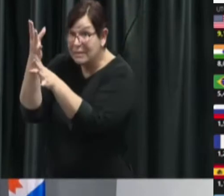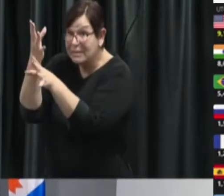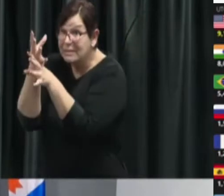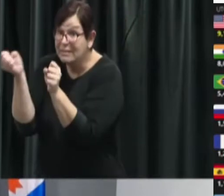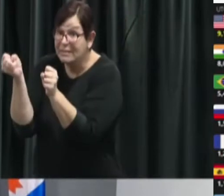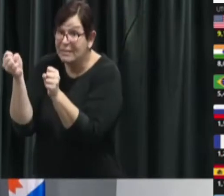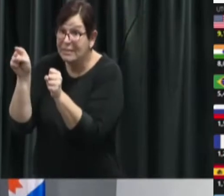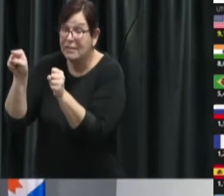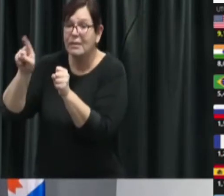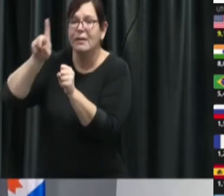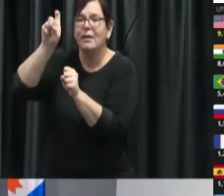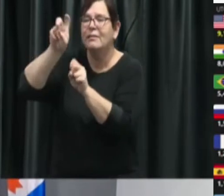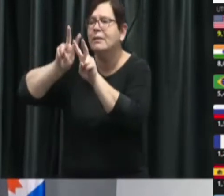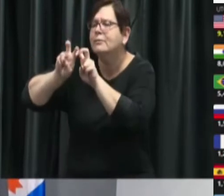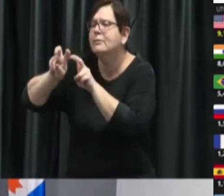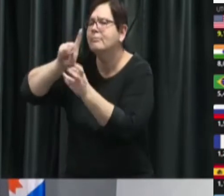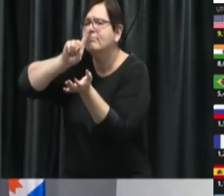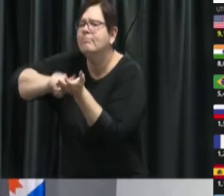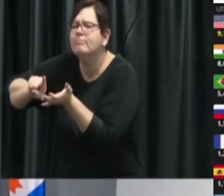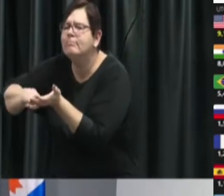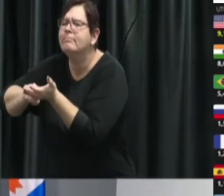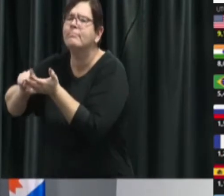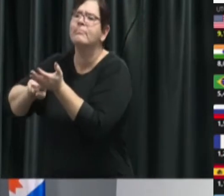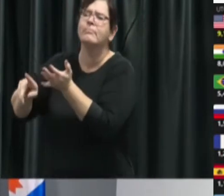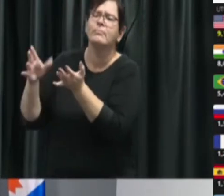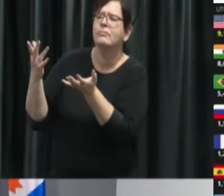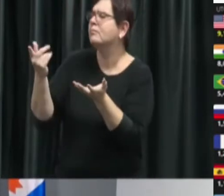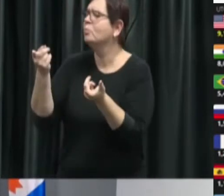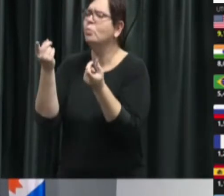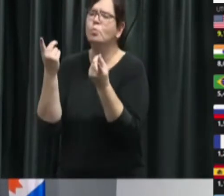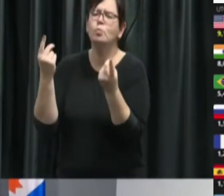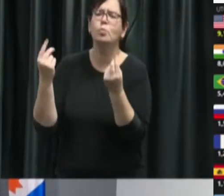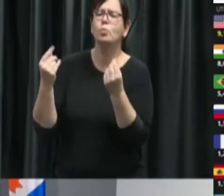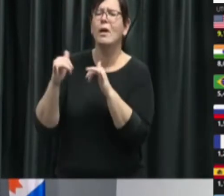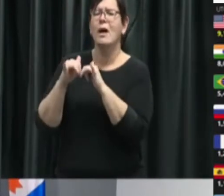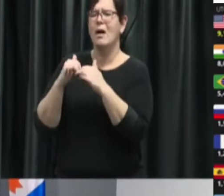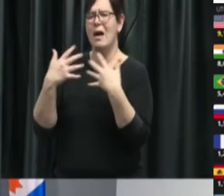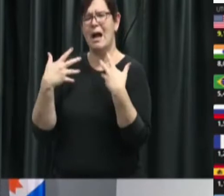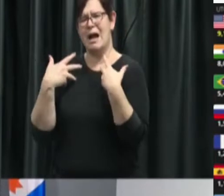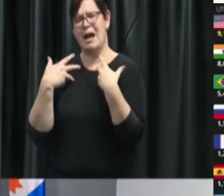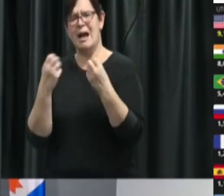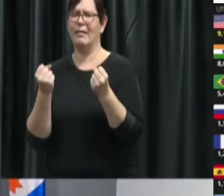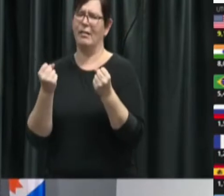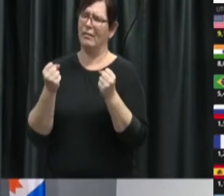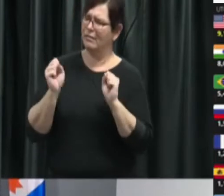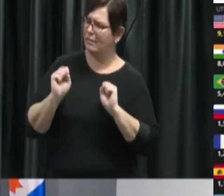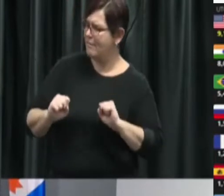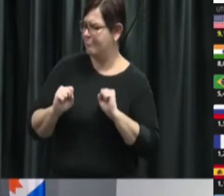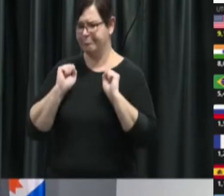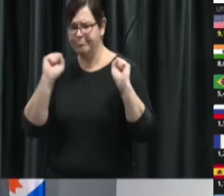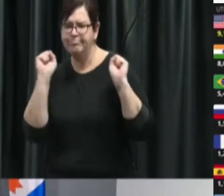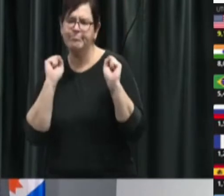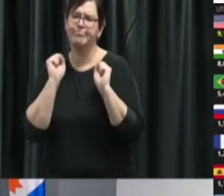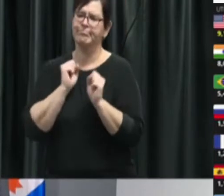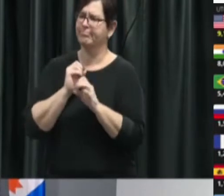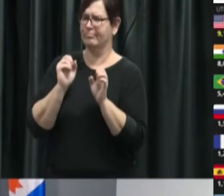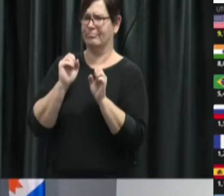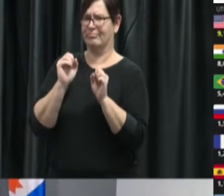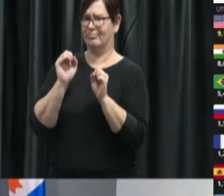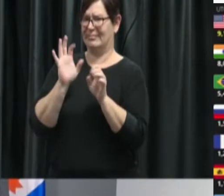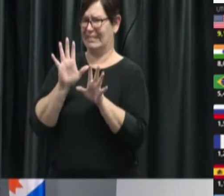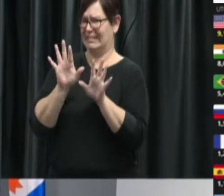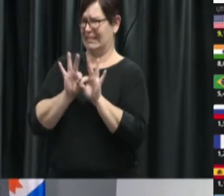can have people have access to what are healthy activities to the greatest extent possible, but still safe in the context of public health. And I think there can be a way found to